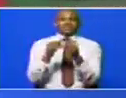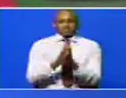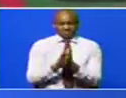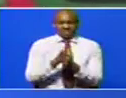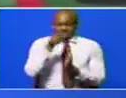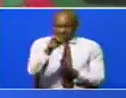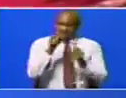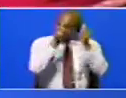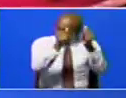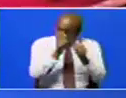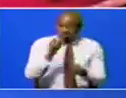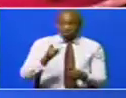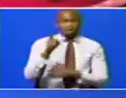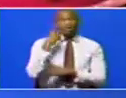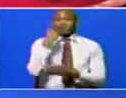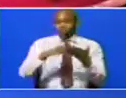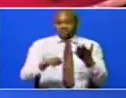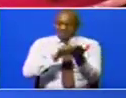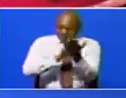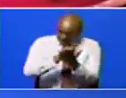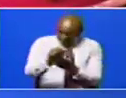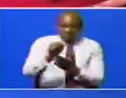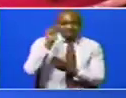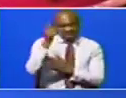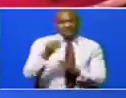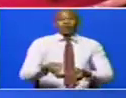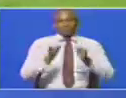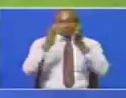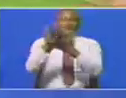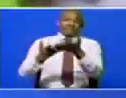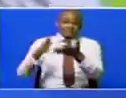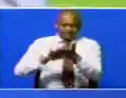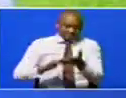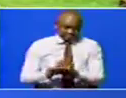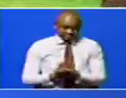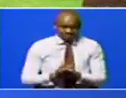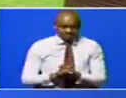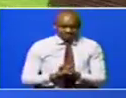whose notice must by law be published in the Kenya Official